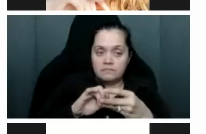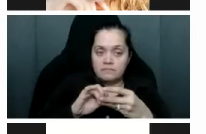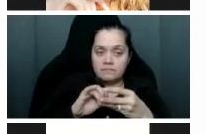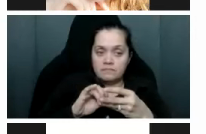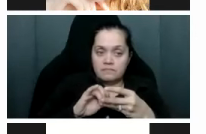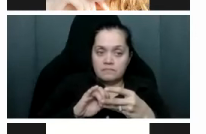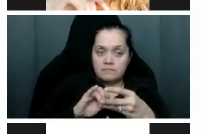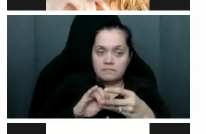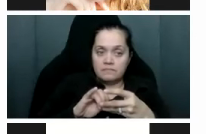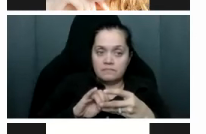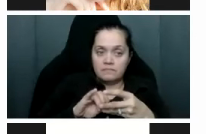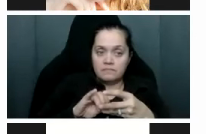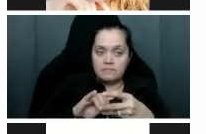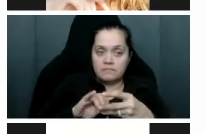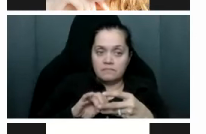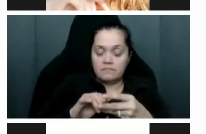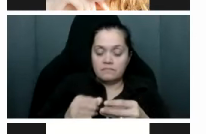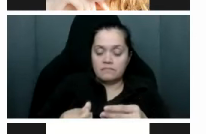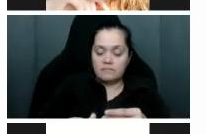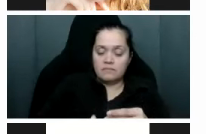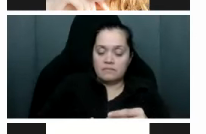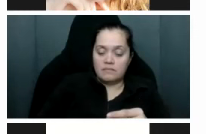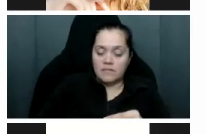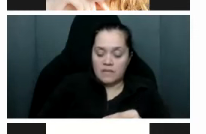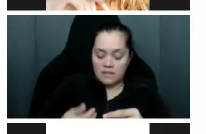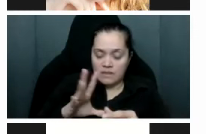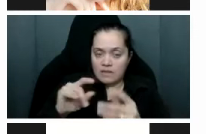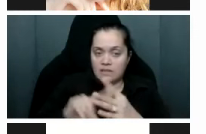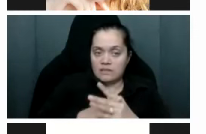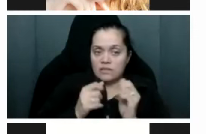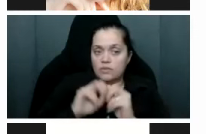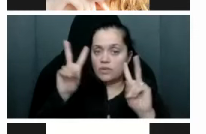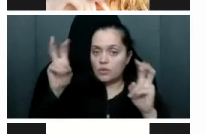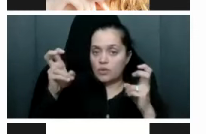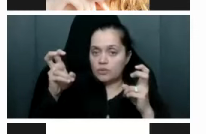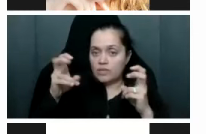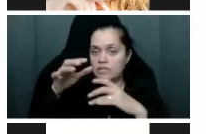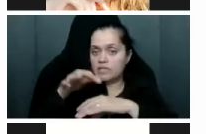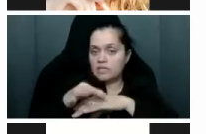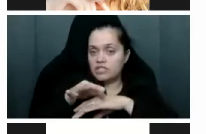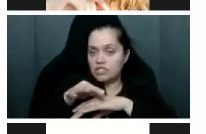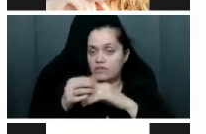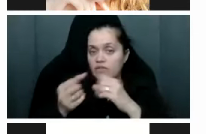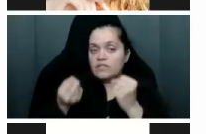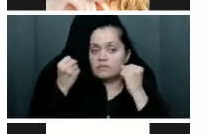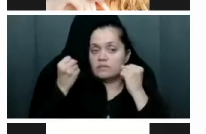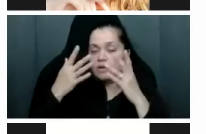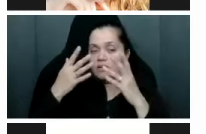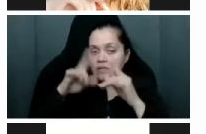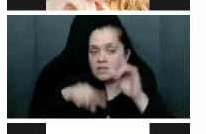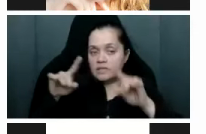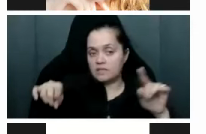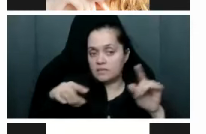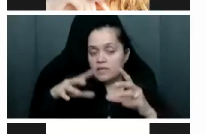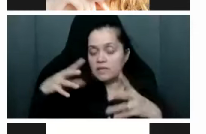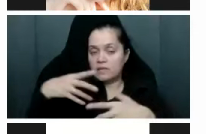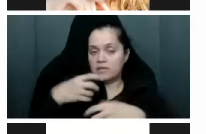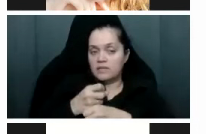And the book starts with a page, an epigraph, a quotation. Geography is the multidisciplinary summary